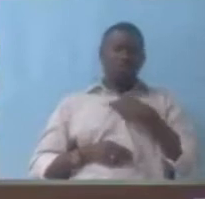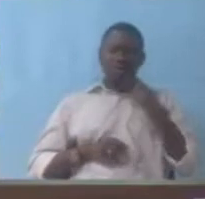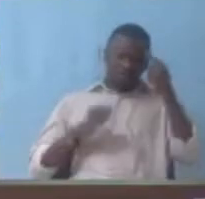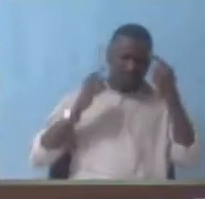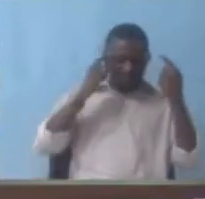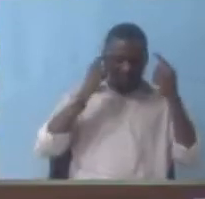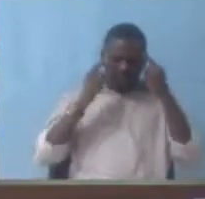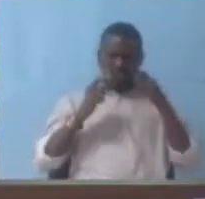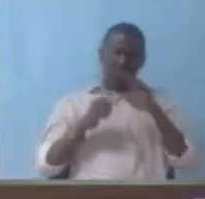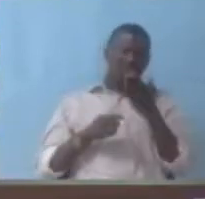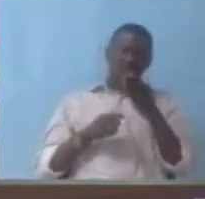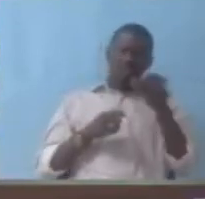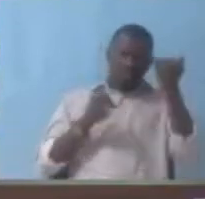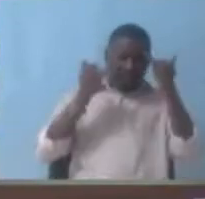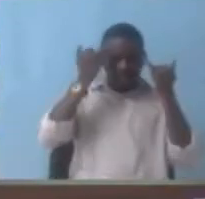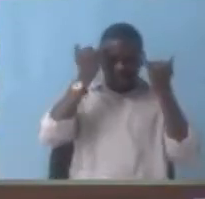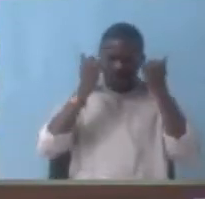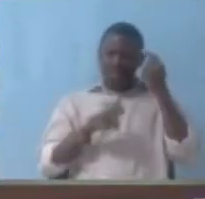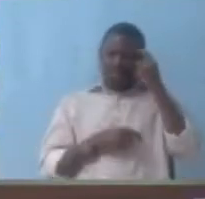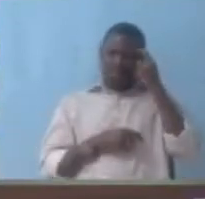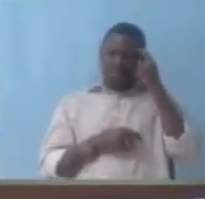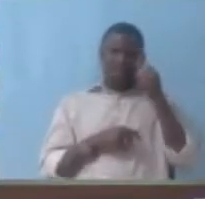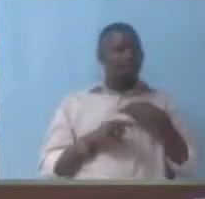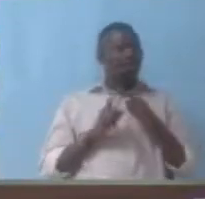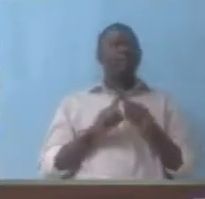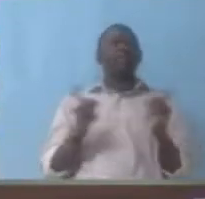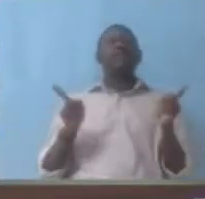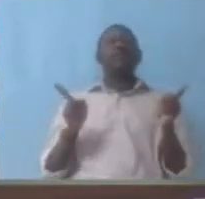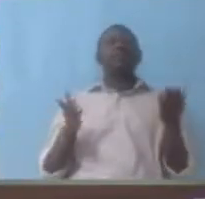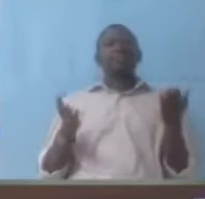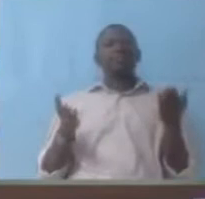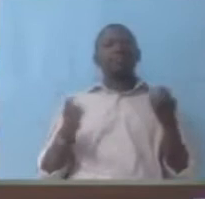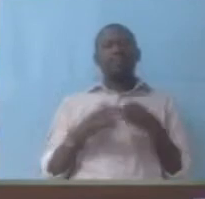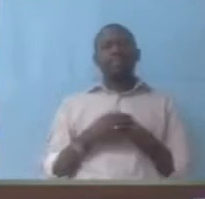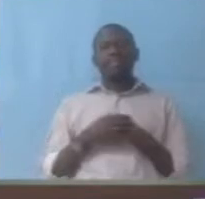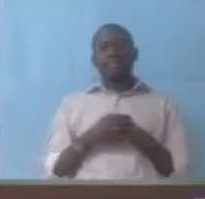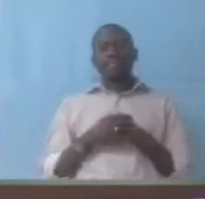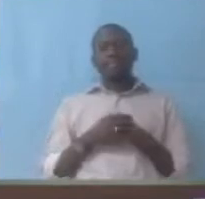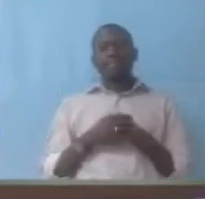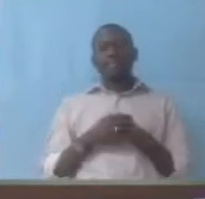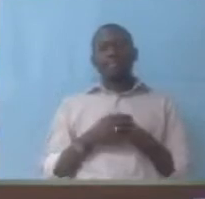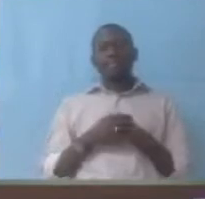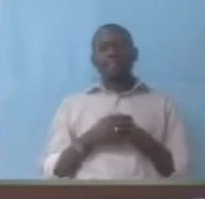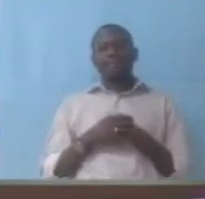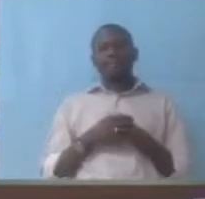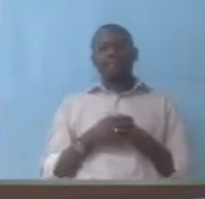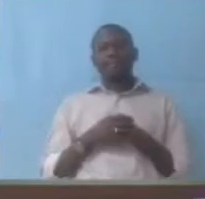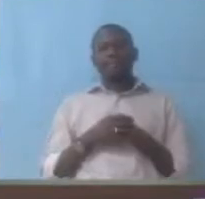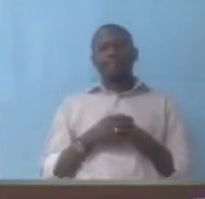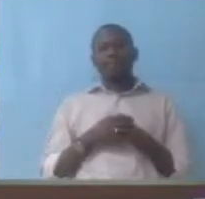certain concepts, I think. Inumbara, Council, baringa mera mbekodulu jeka